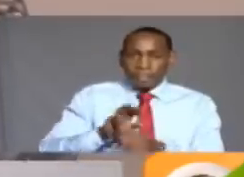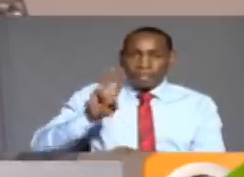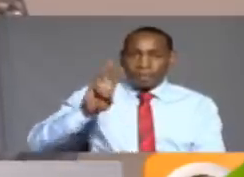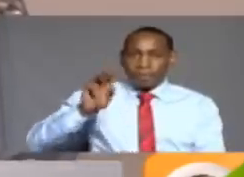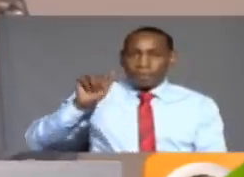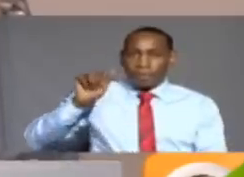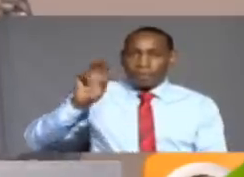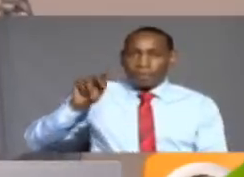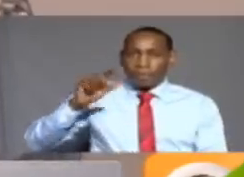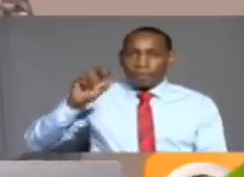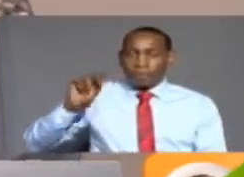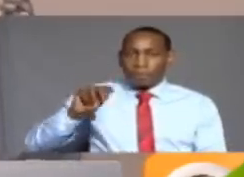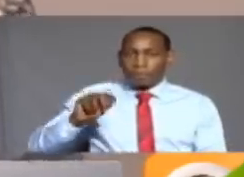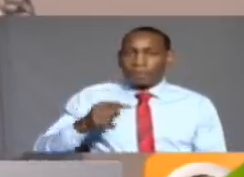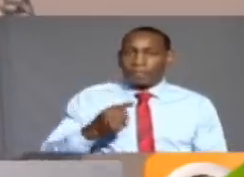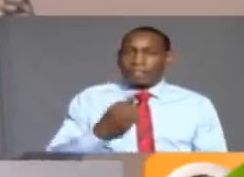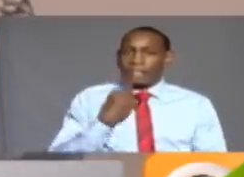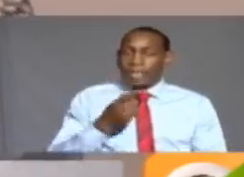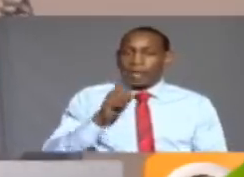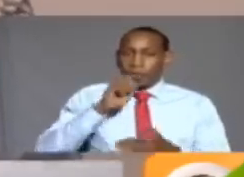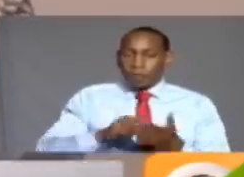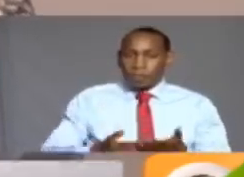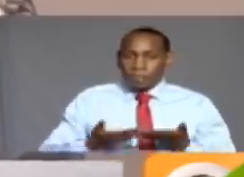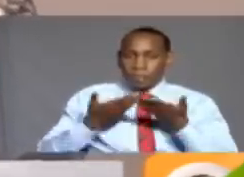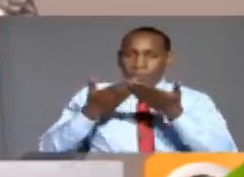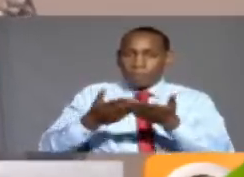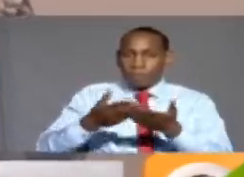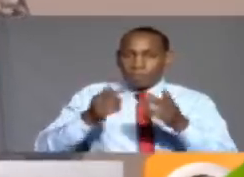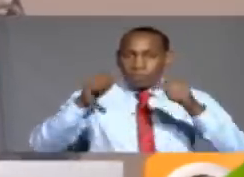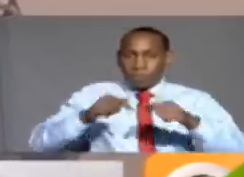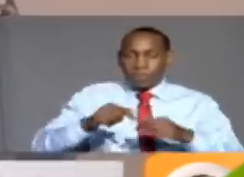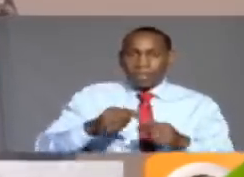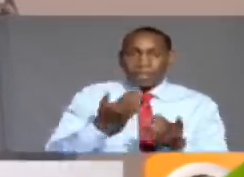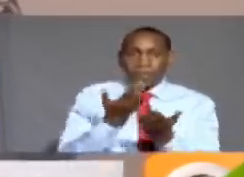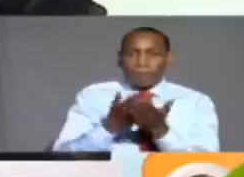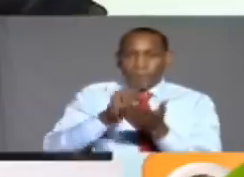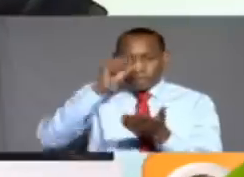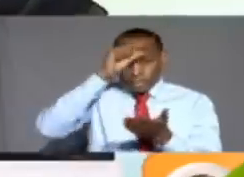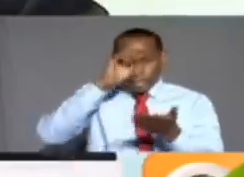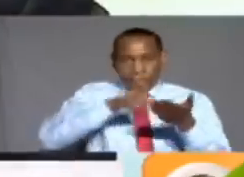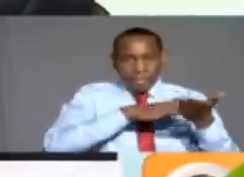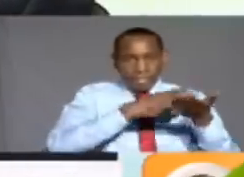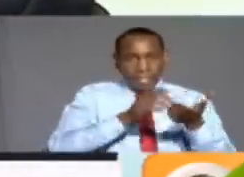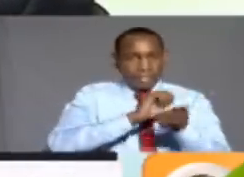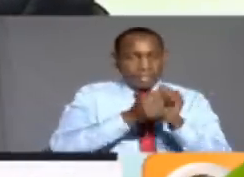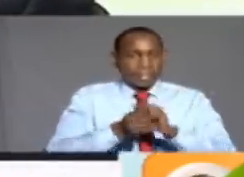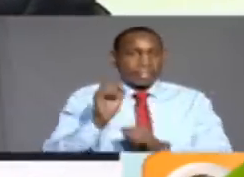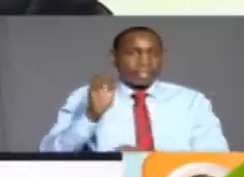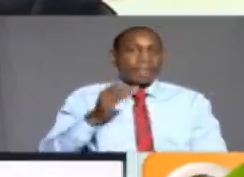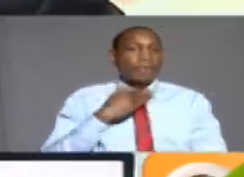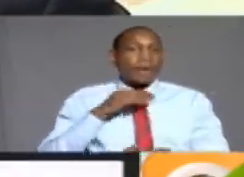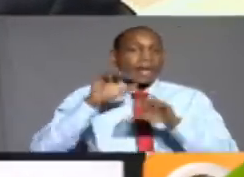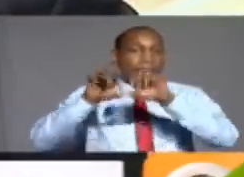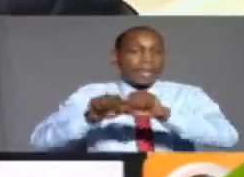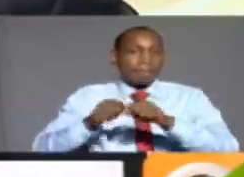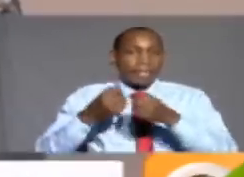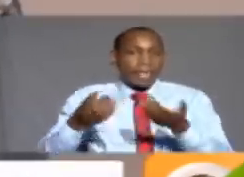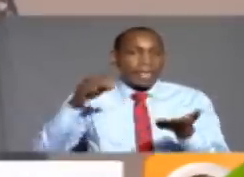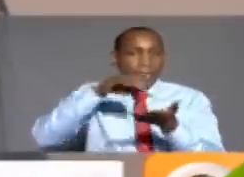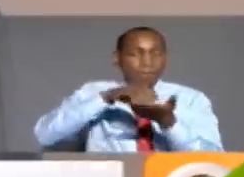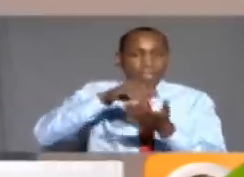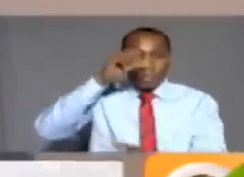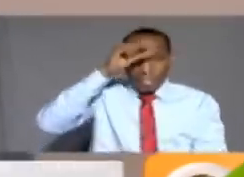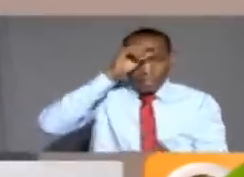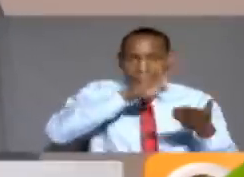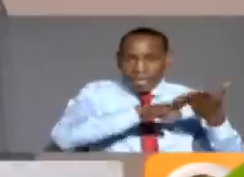today is a change of governance structure. Yes. And that governance that is not structure, personalized. You, if you want to occupy any position in the